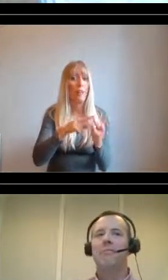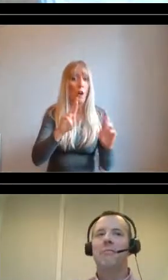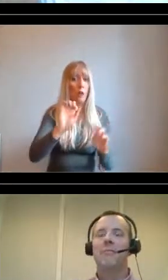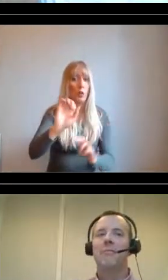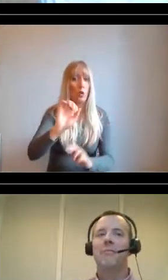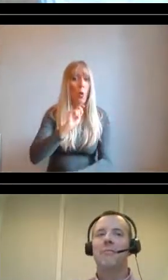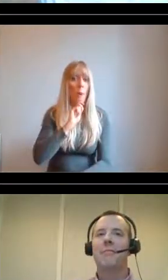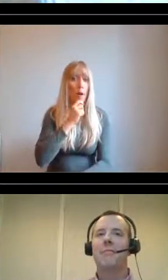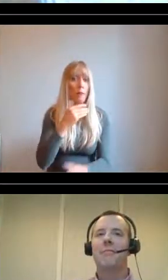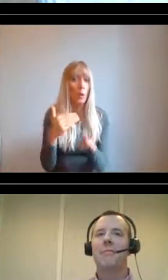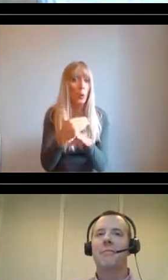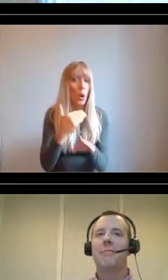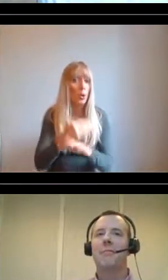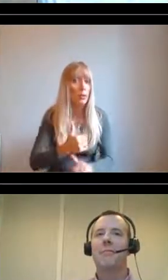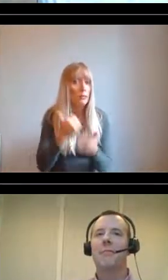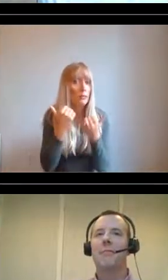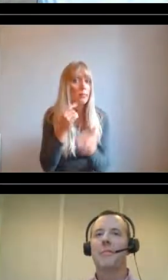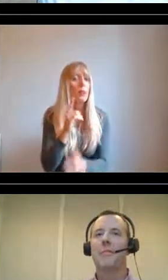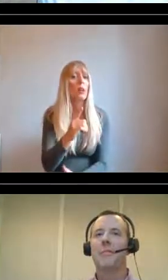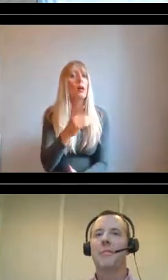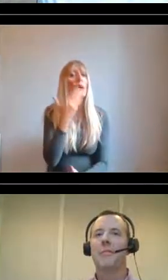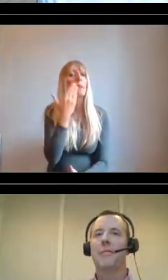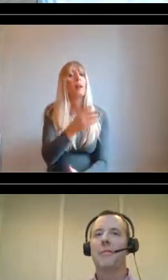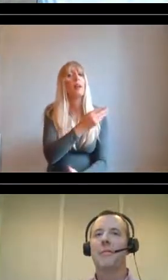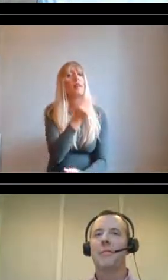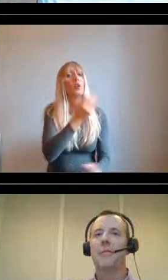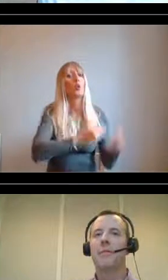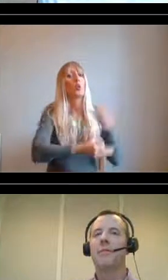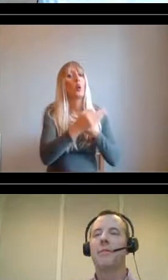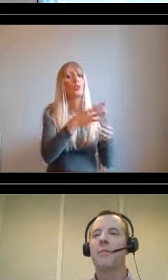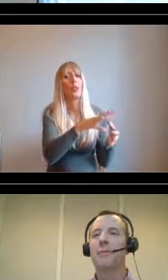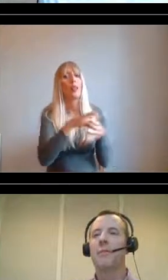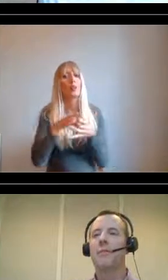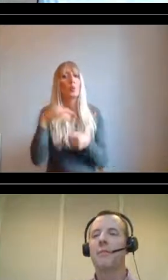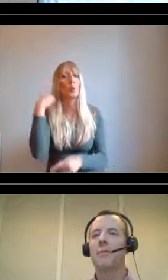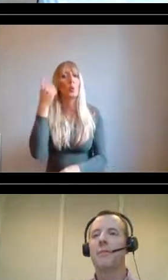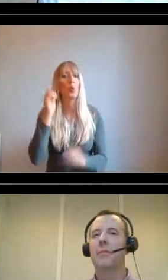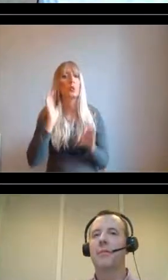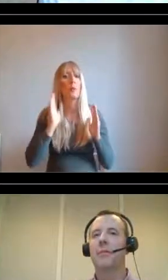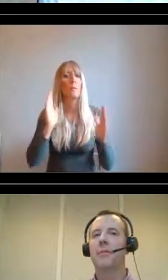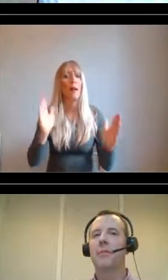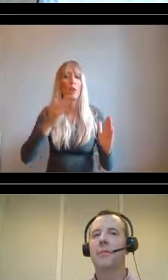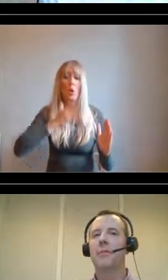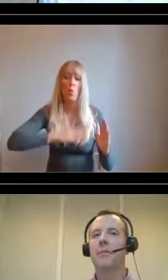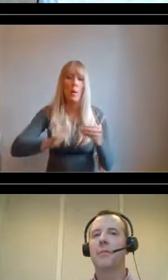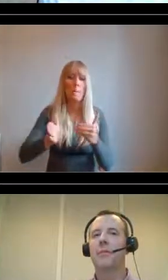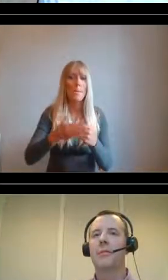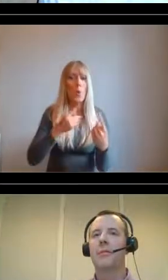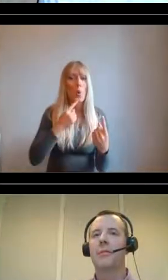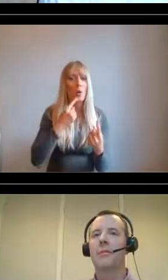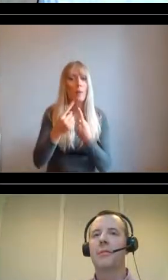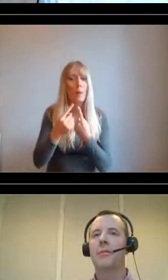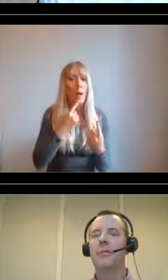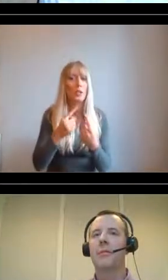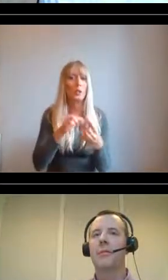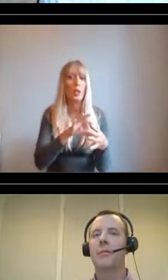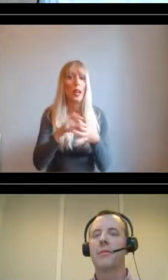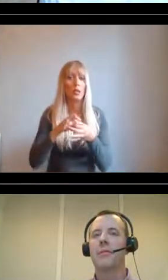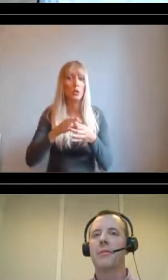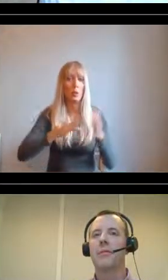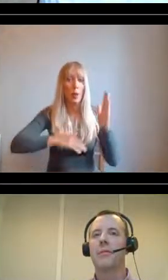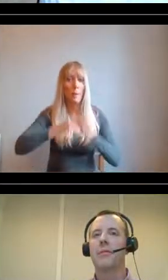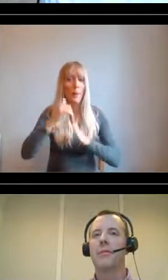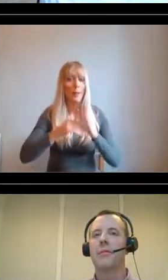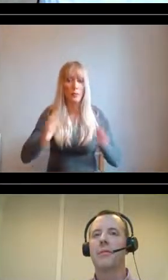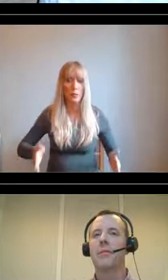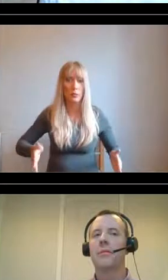Steve, we've had a couple of questions about noise barriers. Someone would like more detail on the construction of noise barriers. Specifically, why